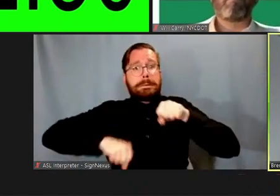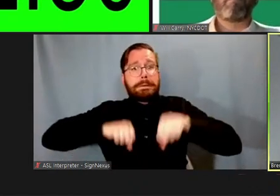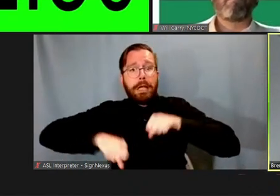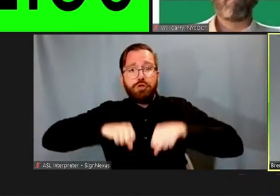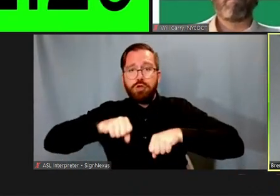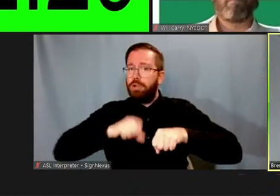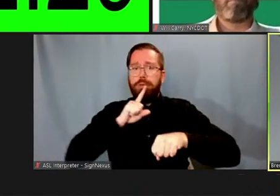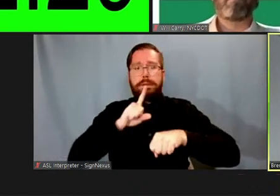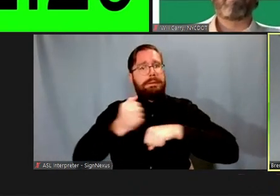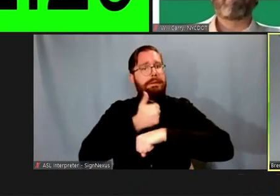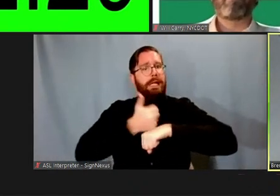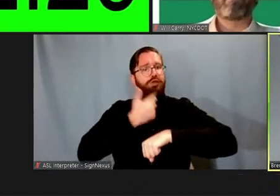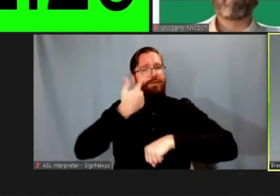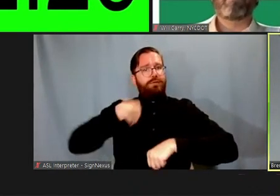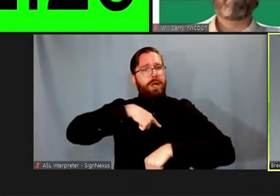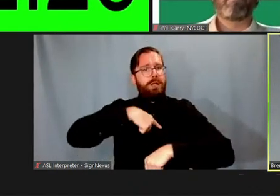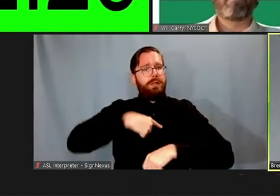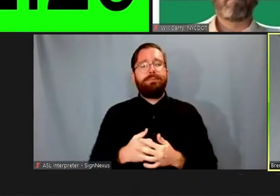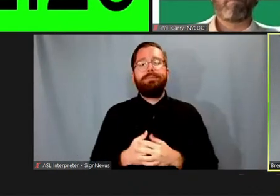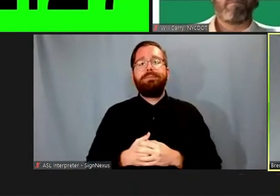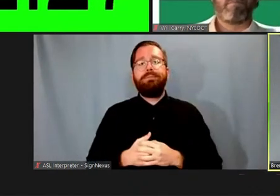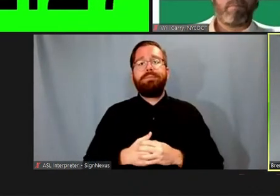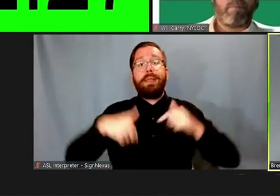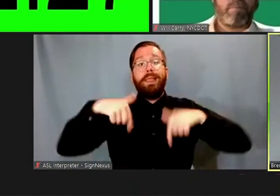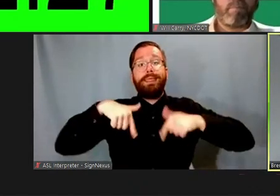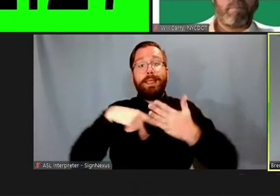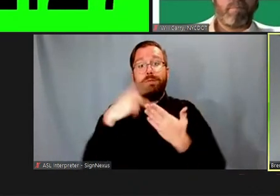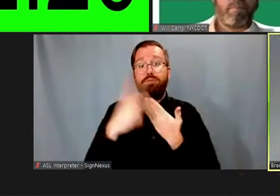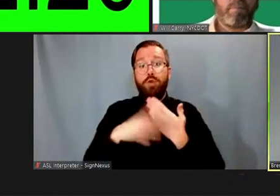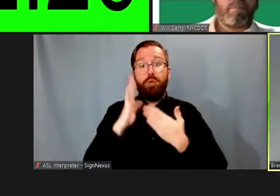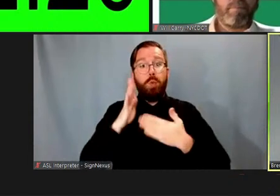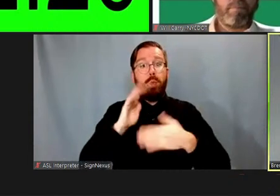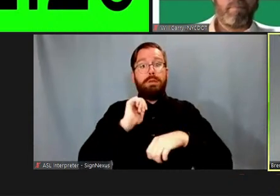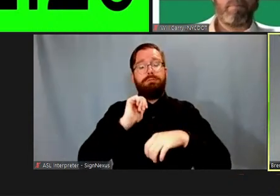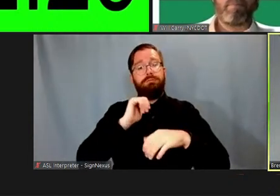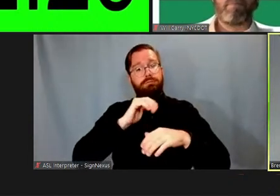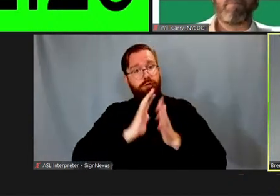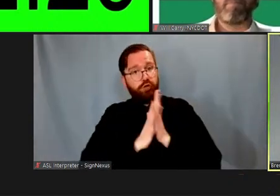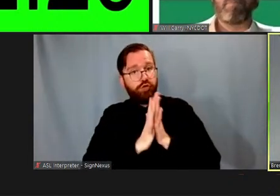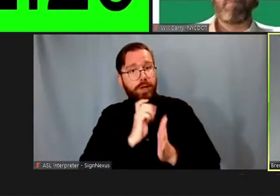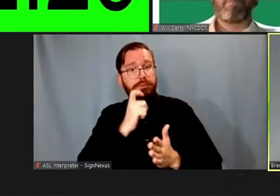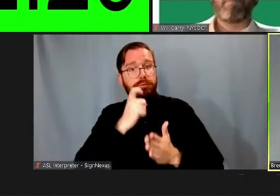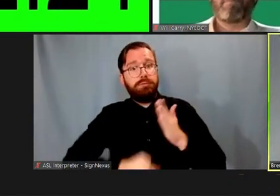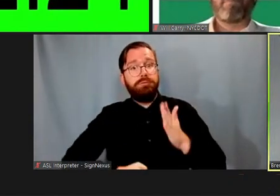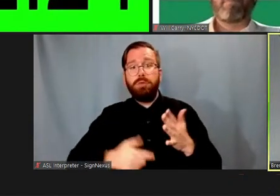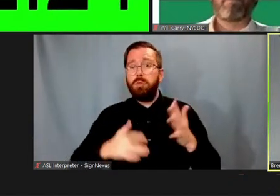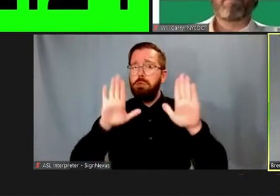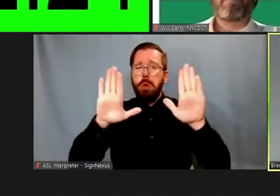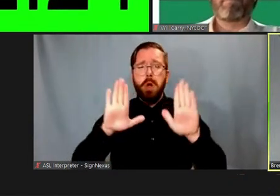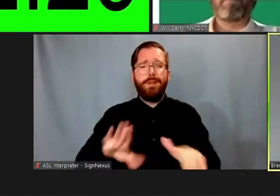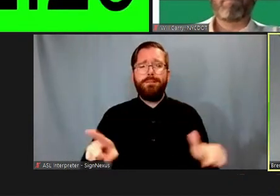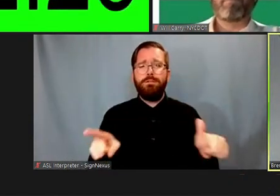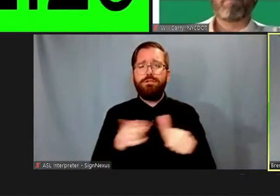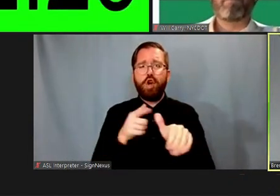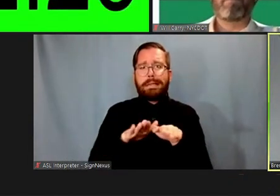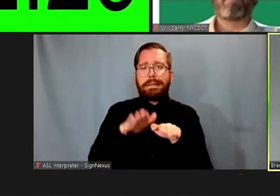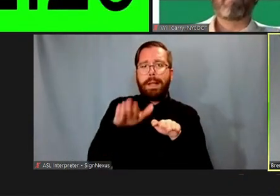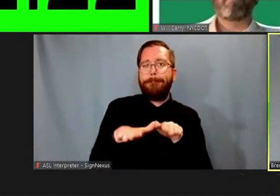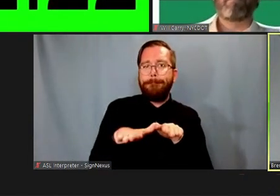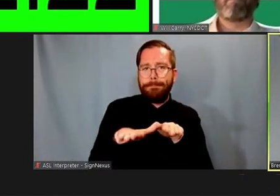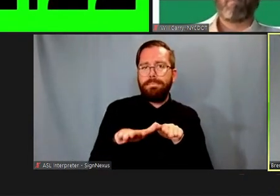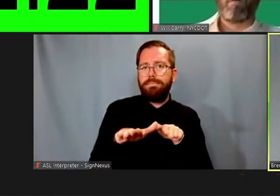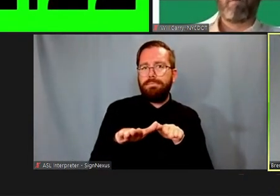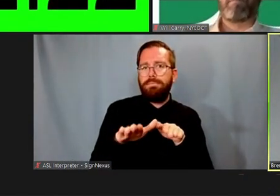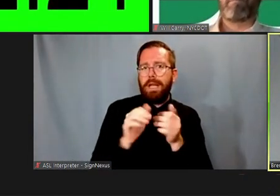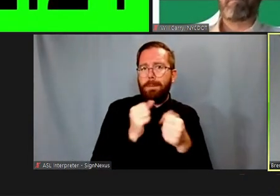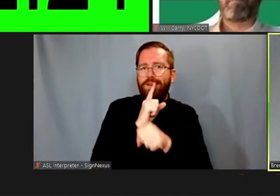and this program for tr for the congestion pricing is a great first step to make this city cleaner and more